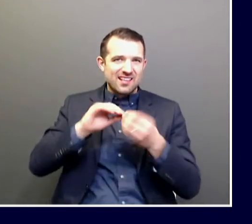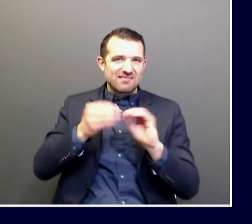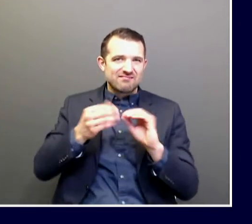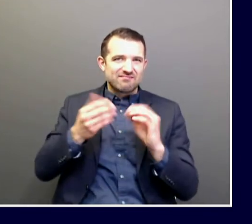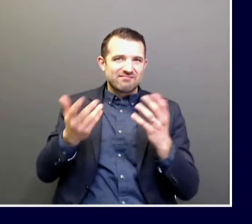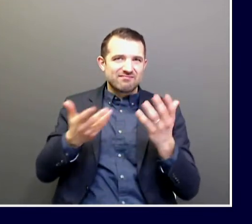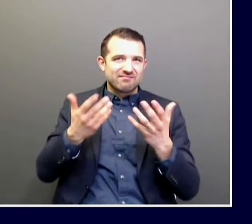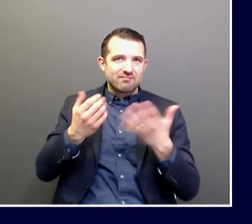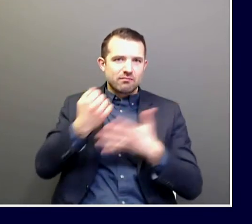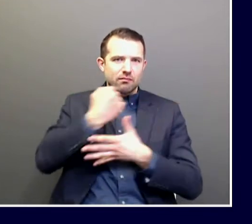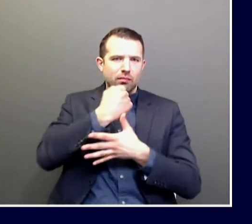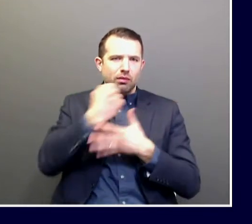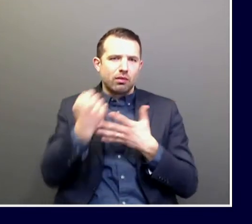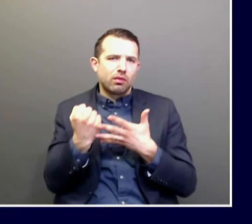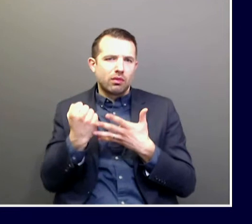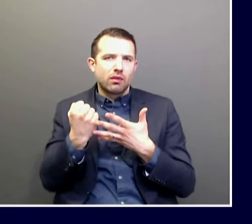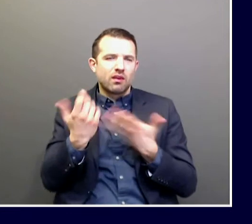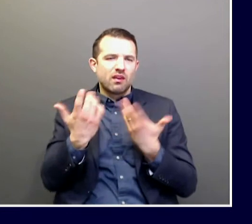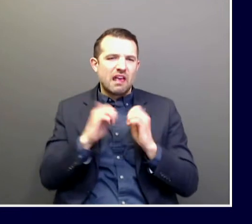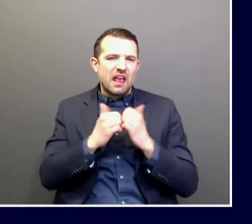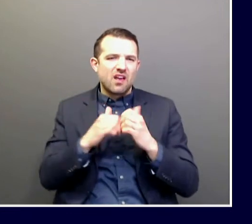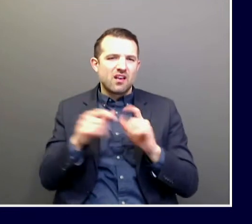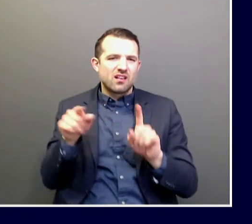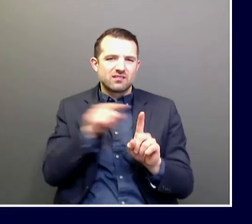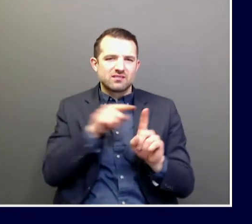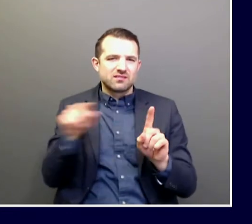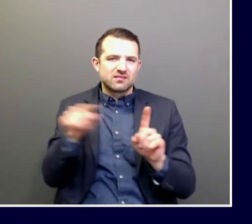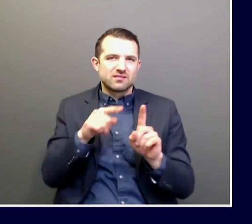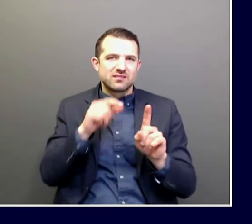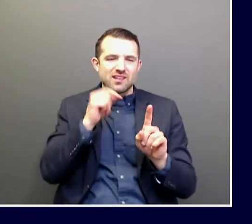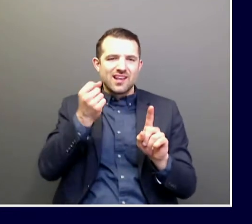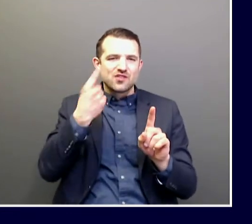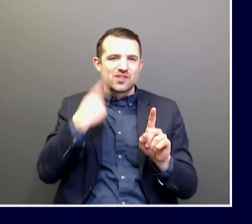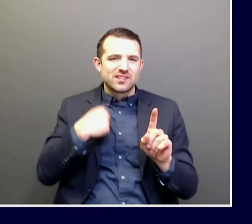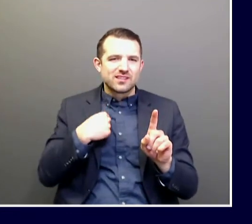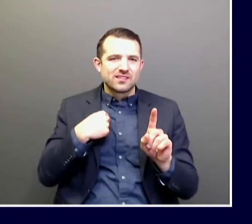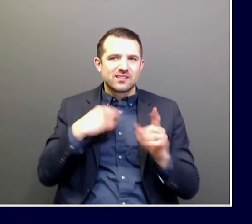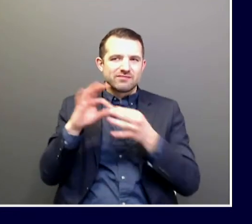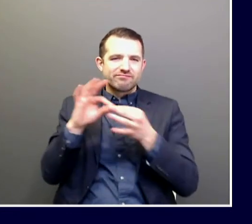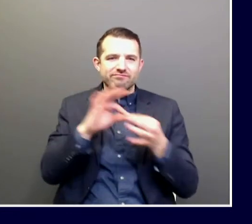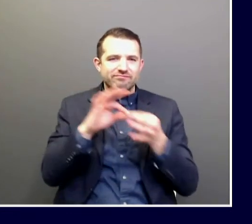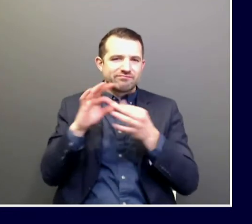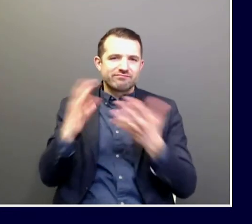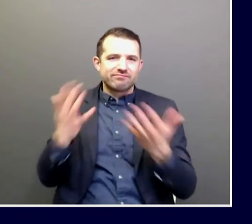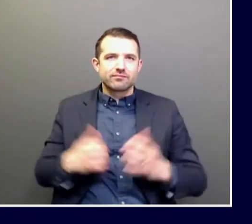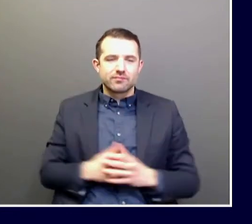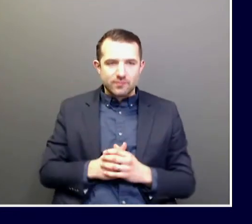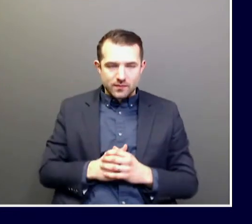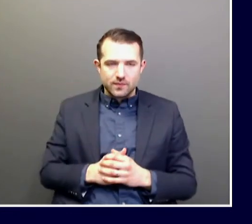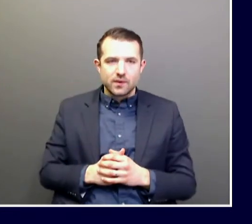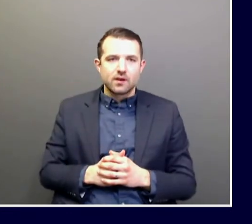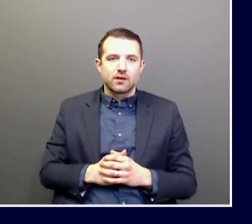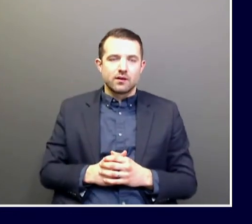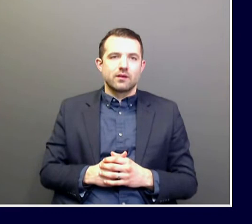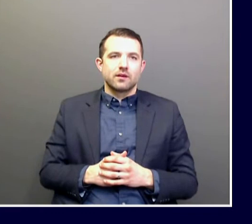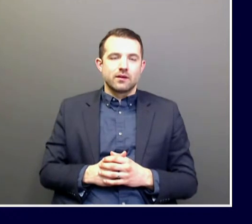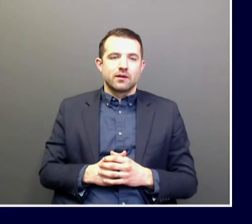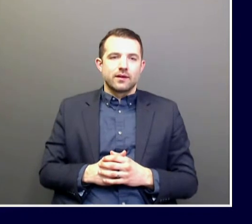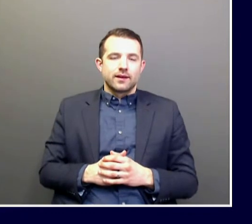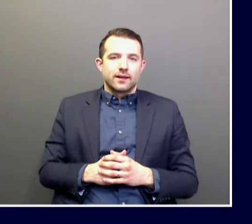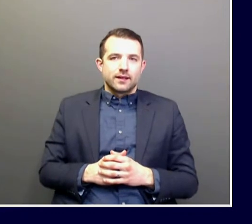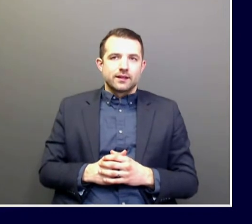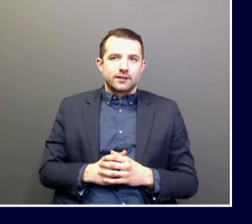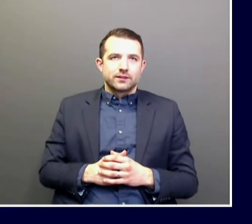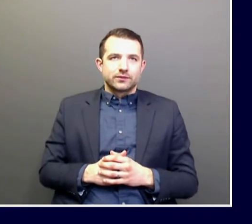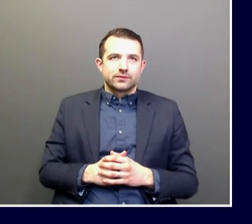there? Yeah, that's a good question. I'm glad you spotlight that. It's in short, Patrick, for two reasons. The first is